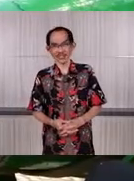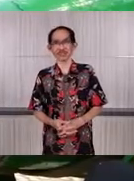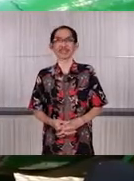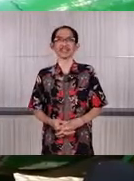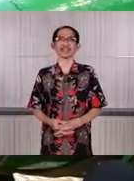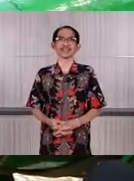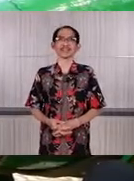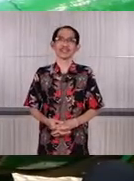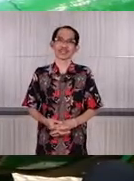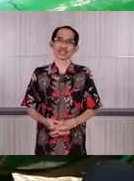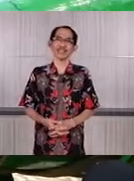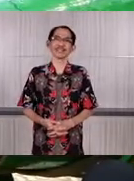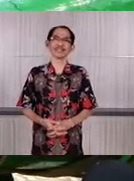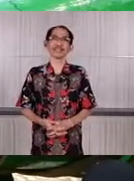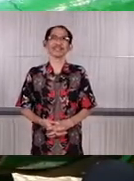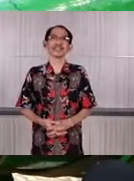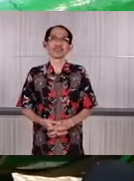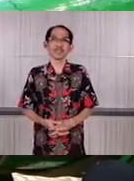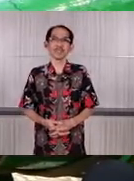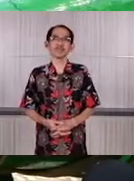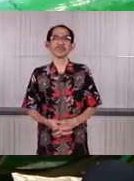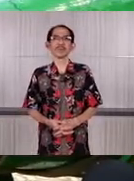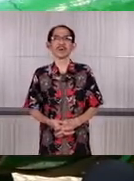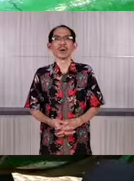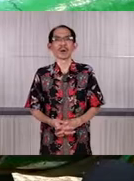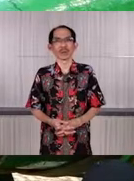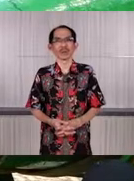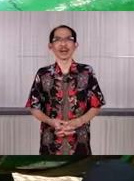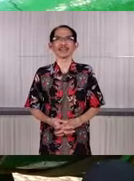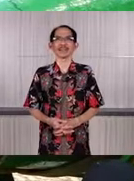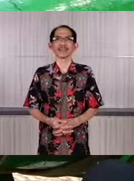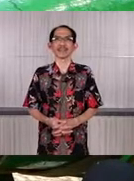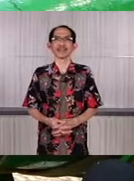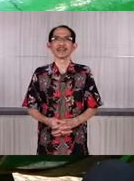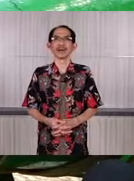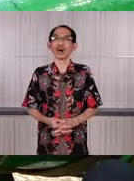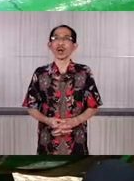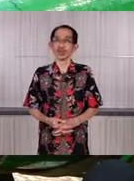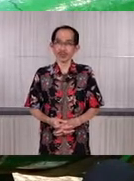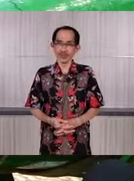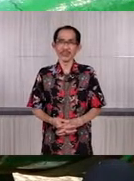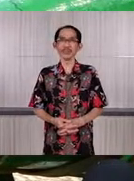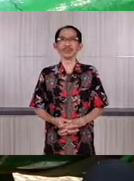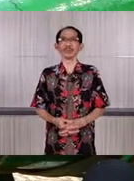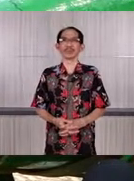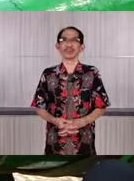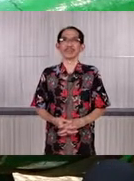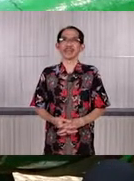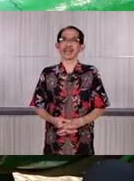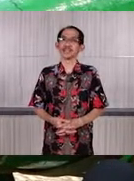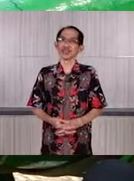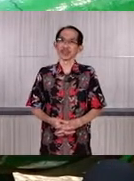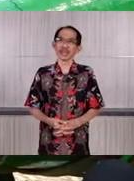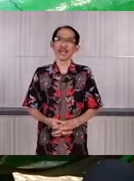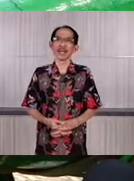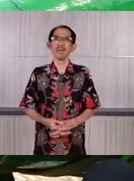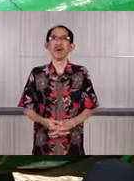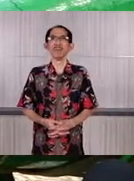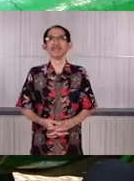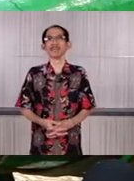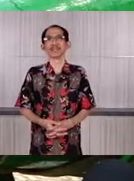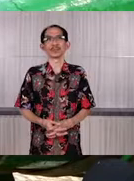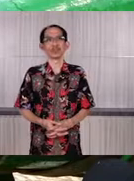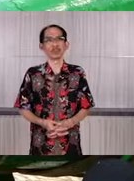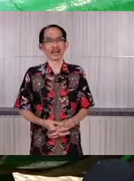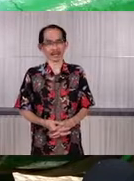anxious, depressed, jealous, peaceful, or tired, all you need to do is to take a